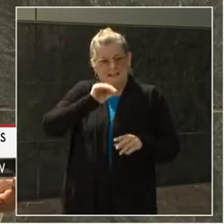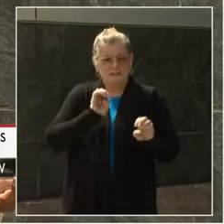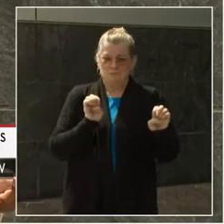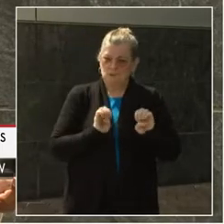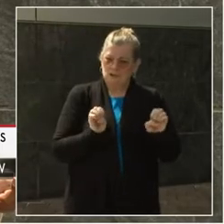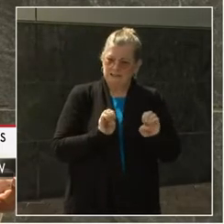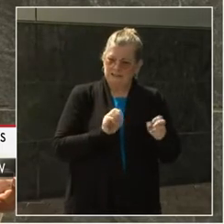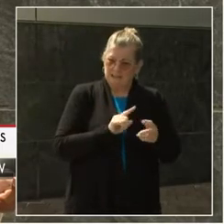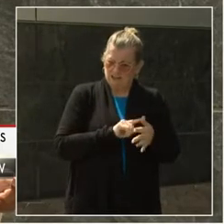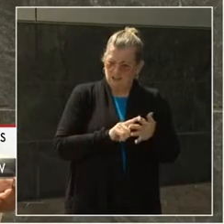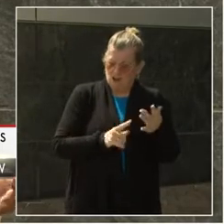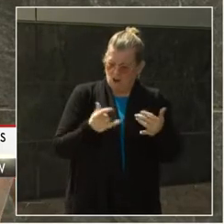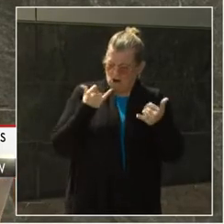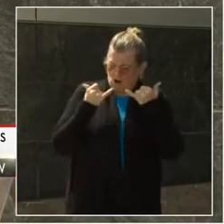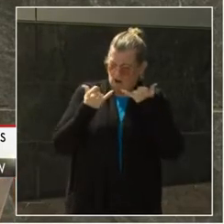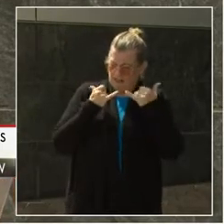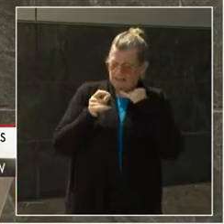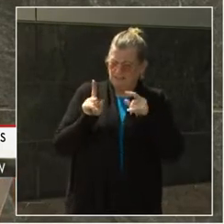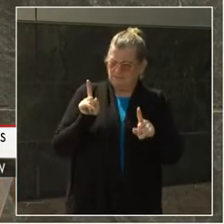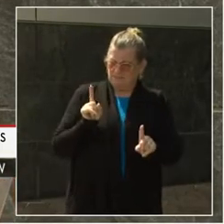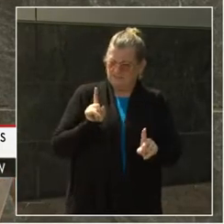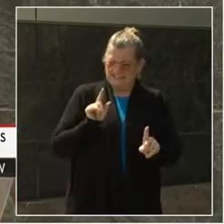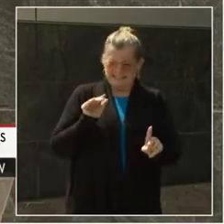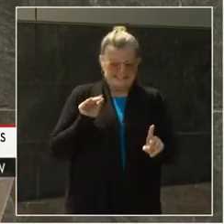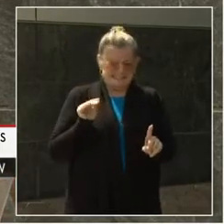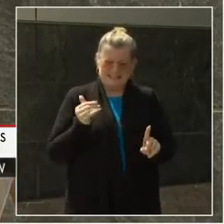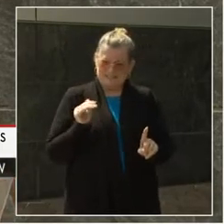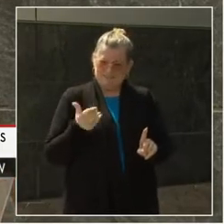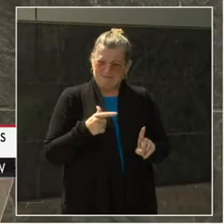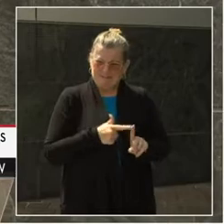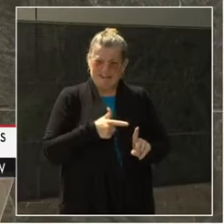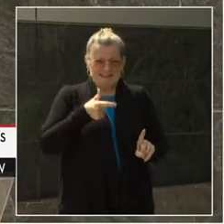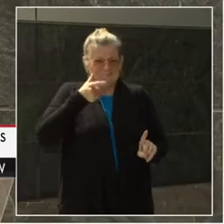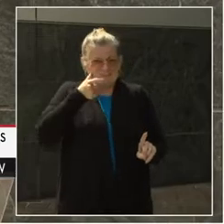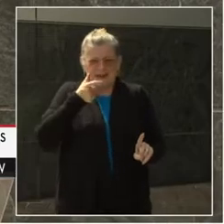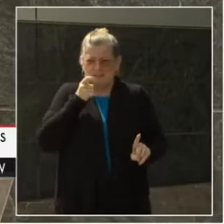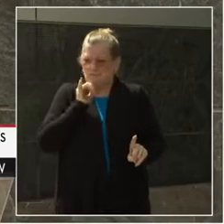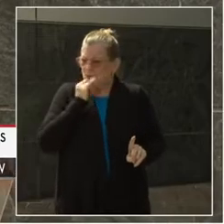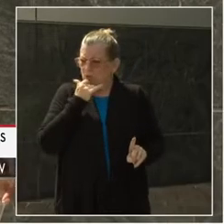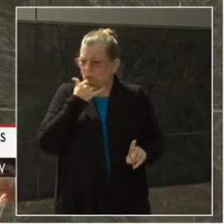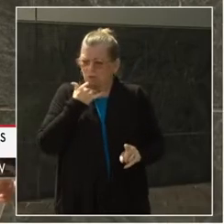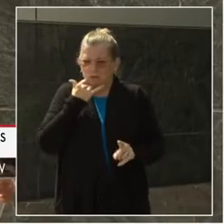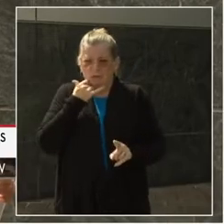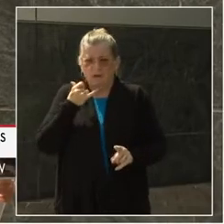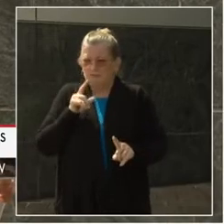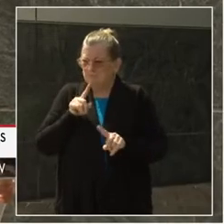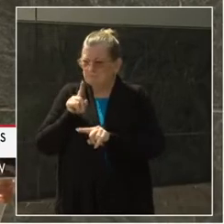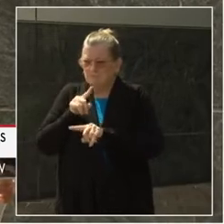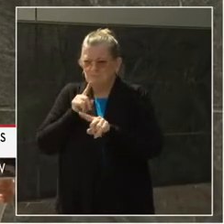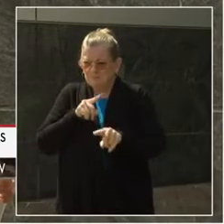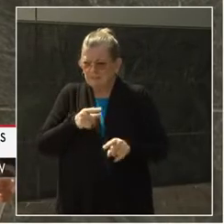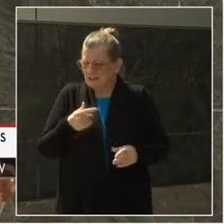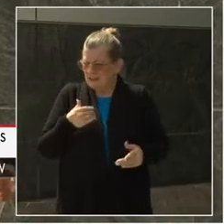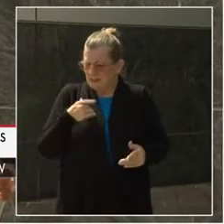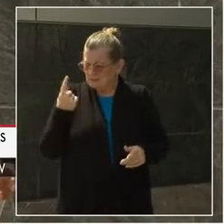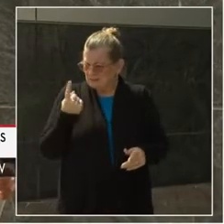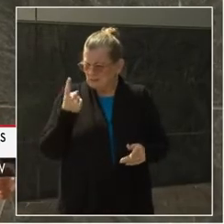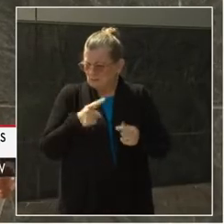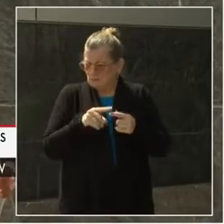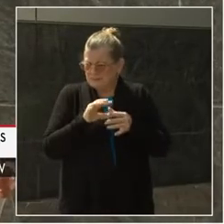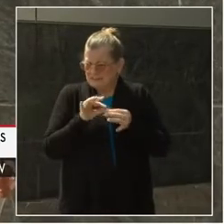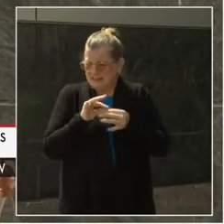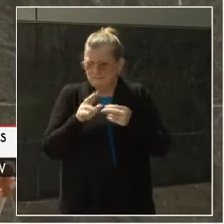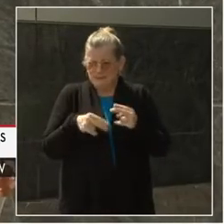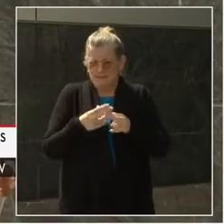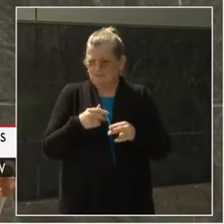apparently in response to dispatch errors. Just seeing if you have anything to say regarding that. That's not the